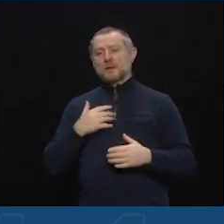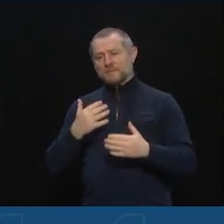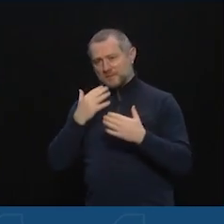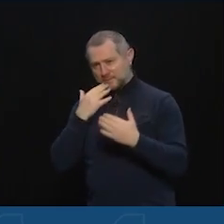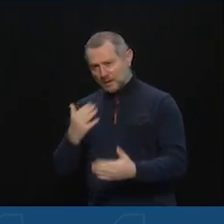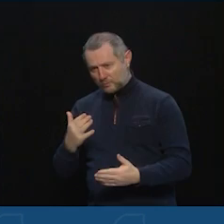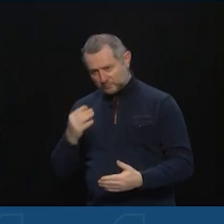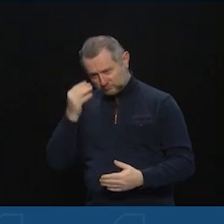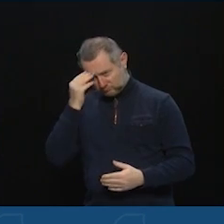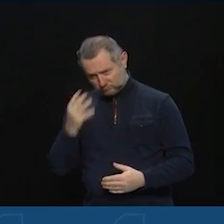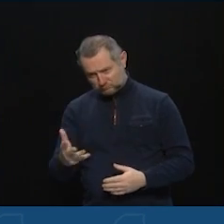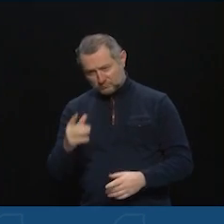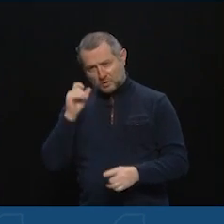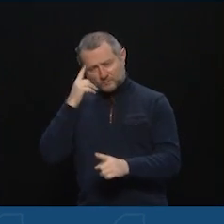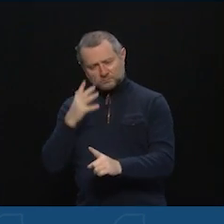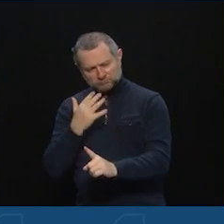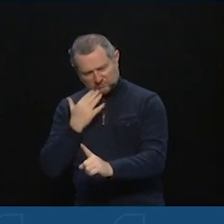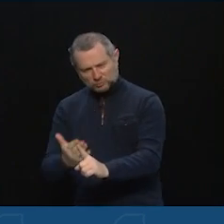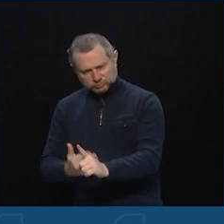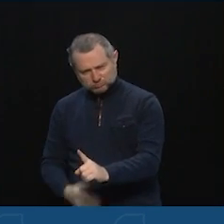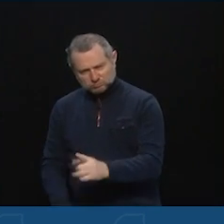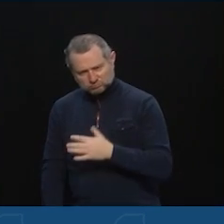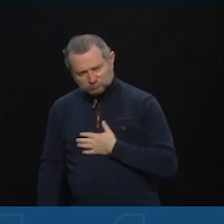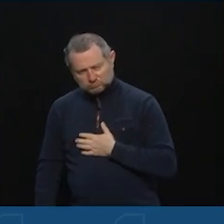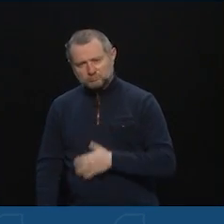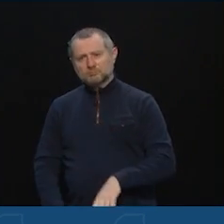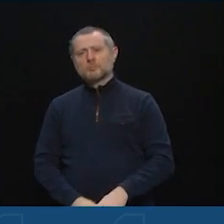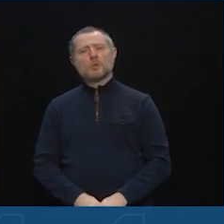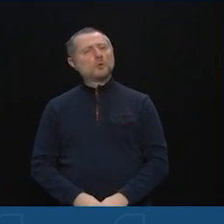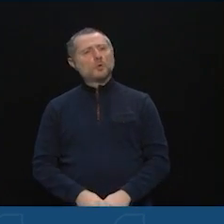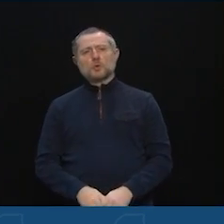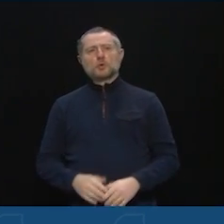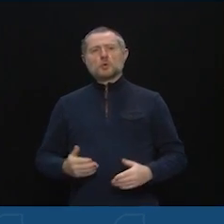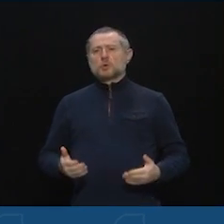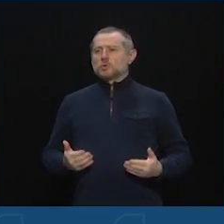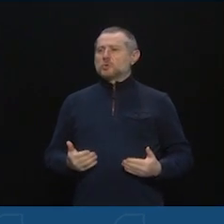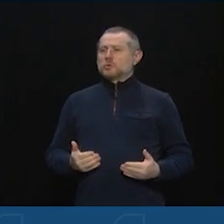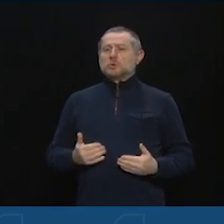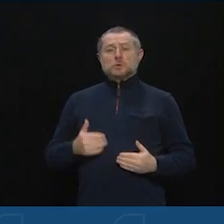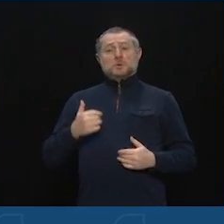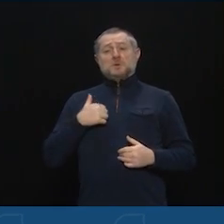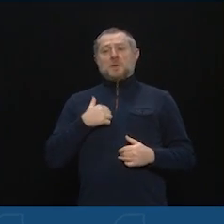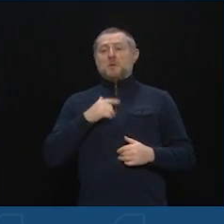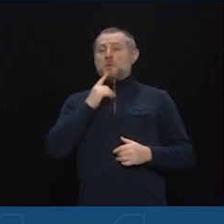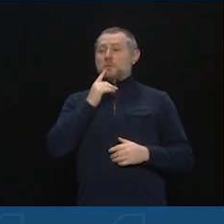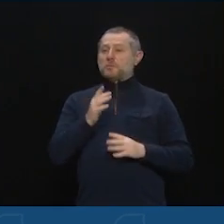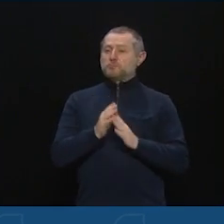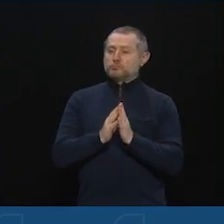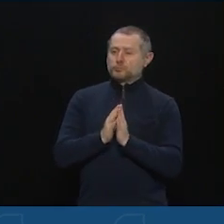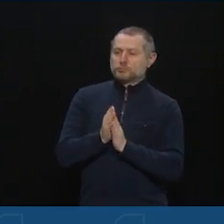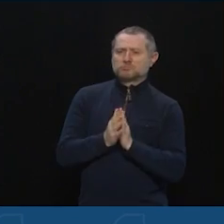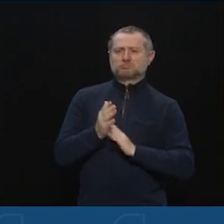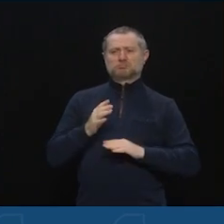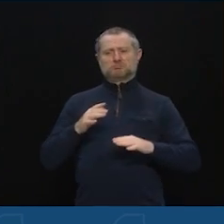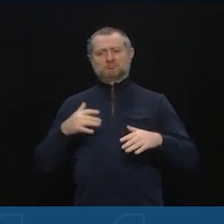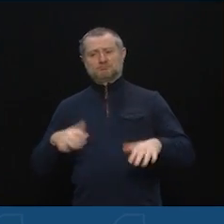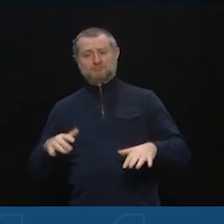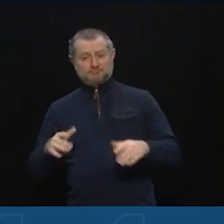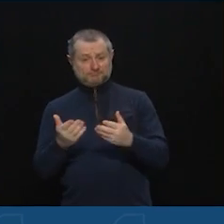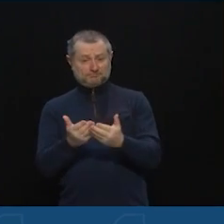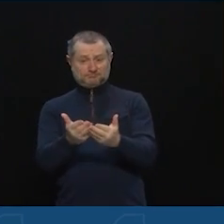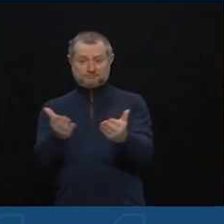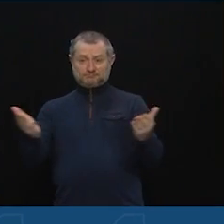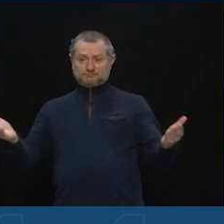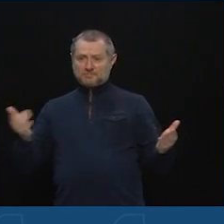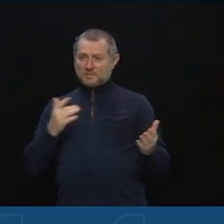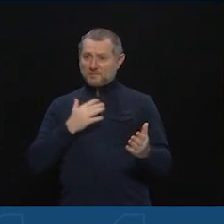that. I can't tell you the level of morale that went up in